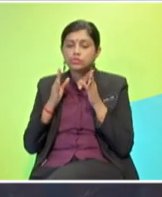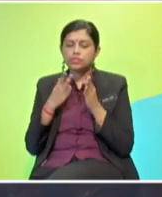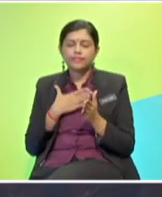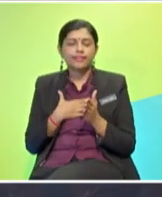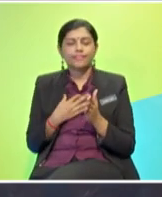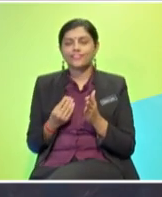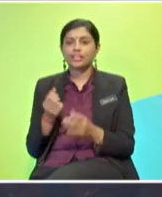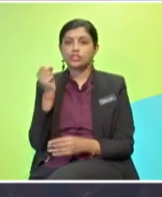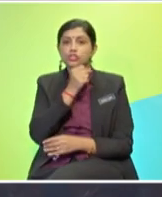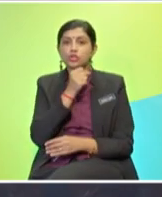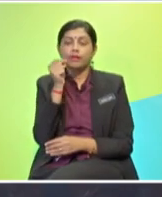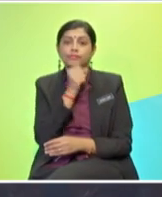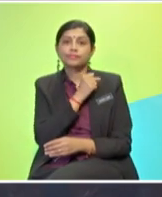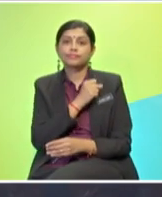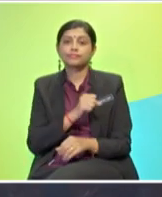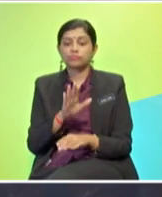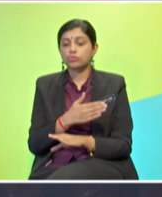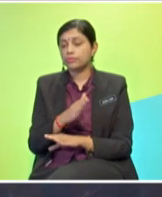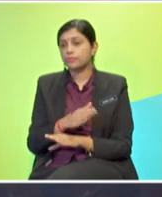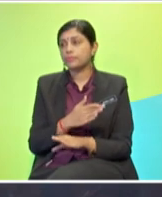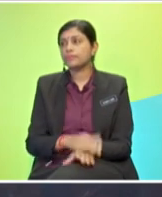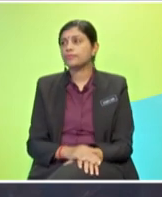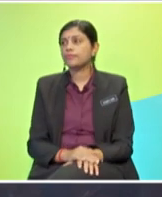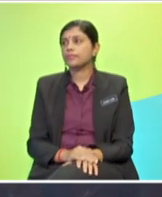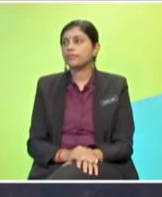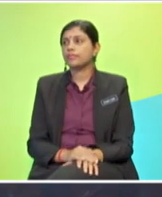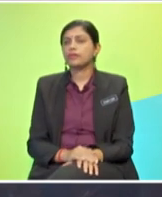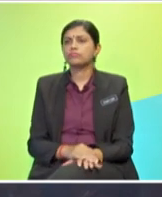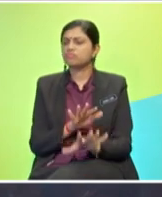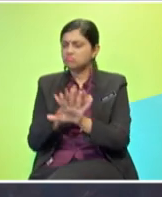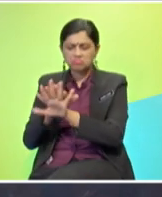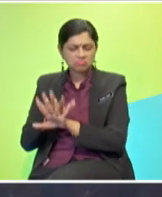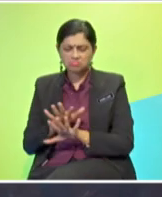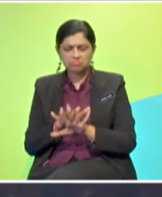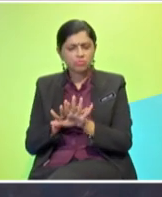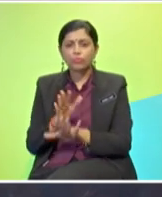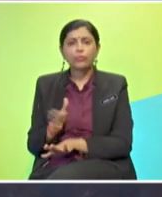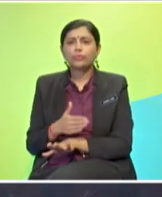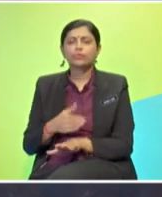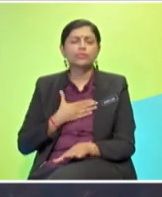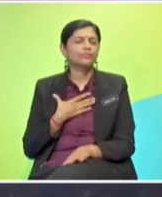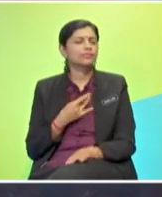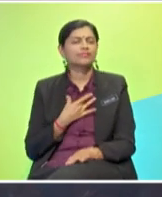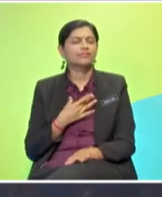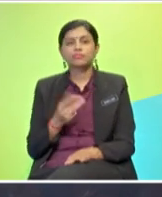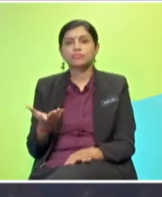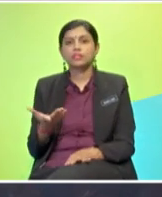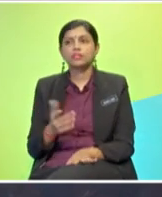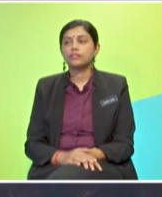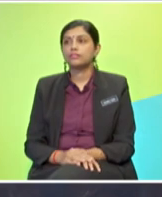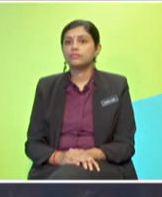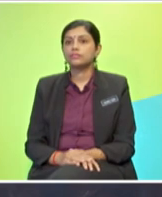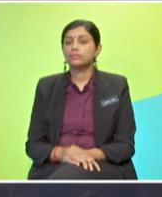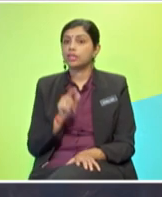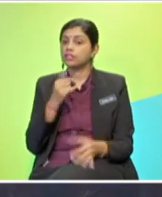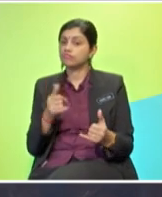song? Yes. Or maybe like you can't choose one because you have so many favorite songs. Yes, you're right. Never mind, I'll ask you later,